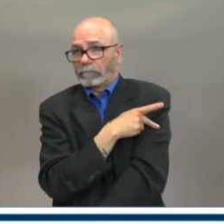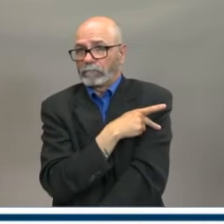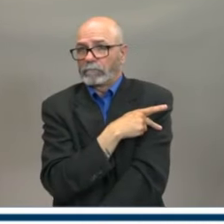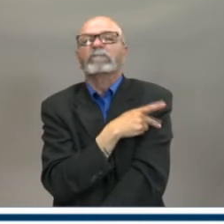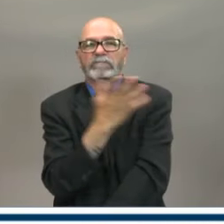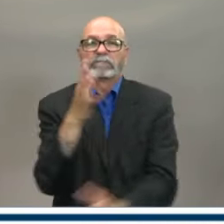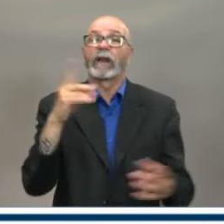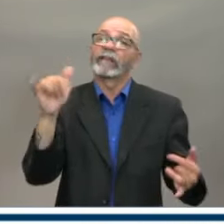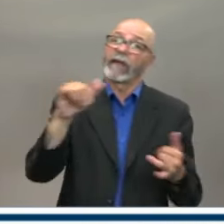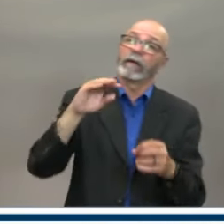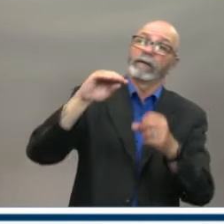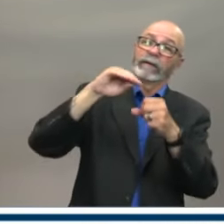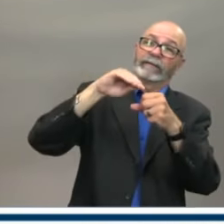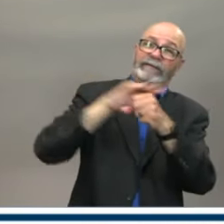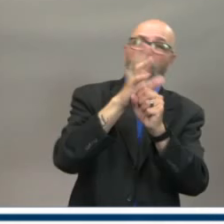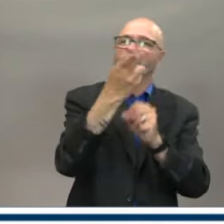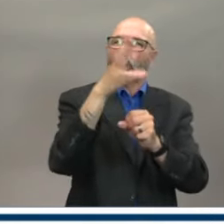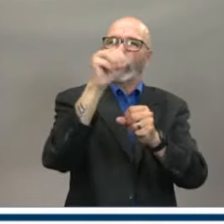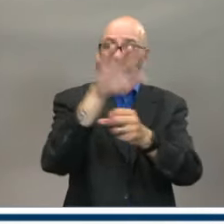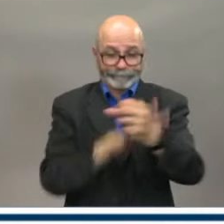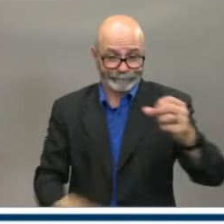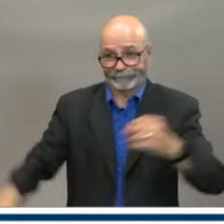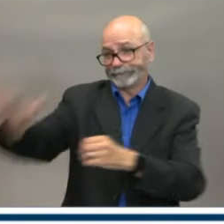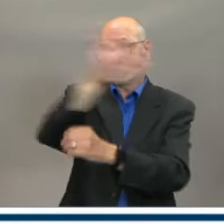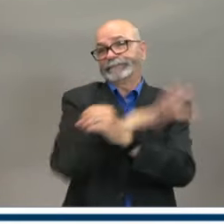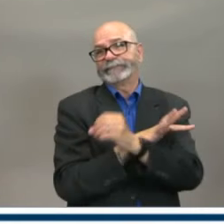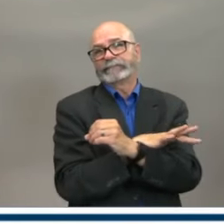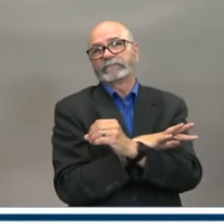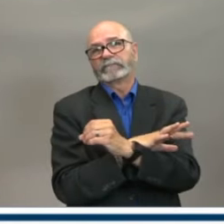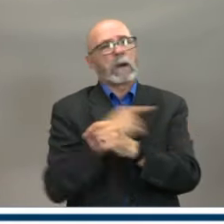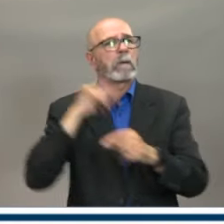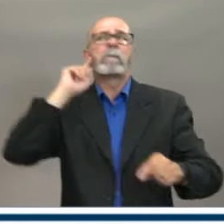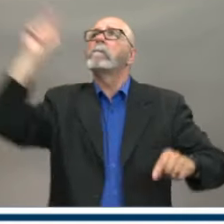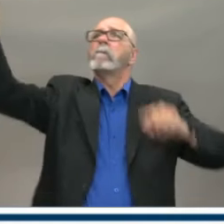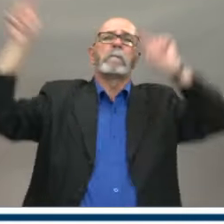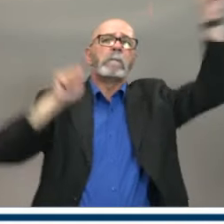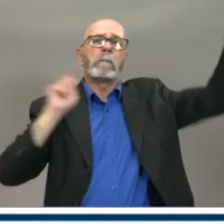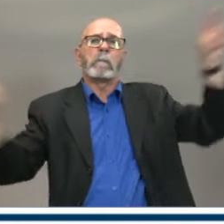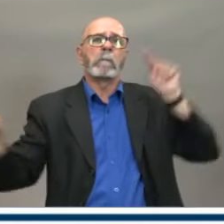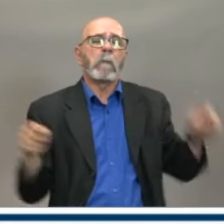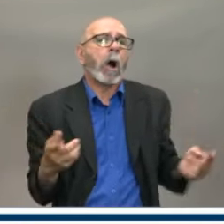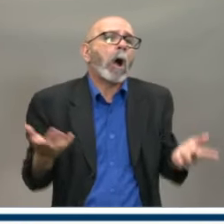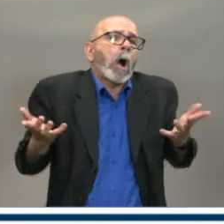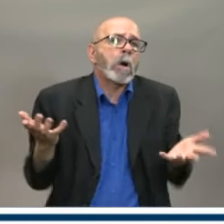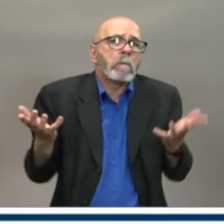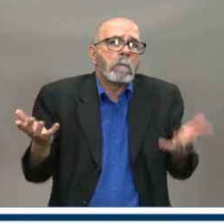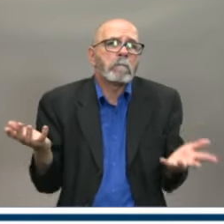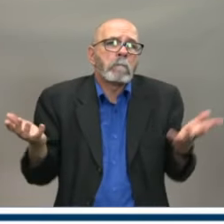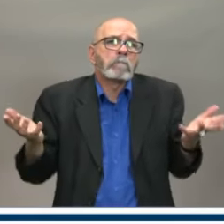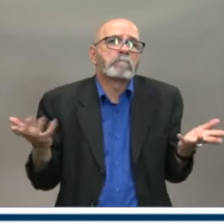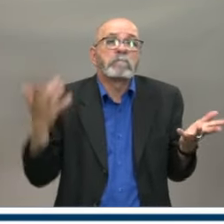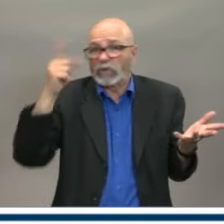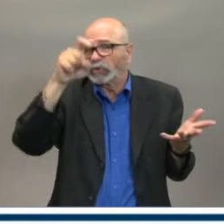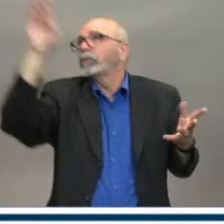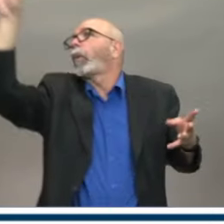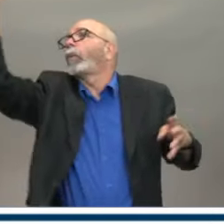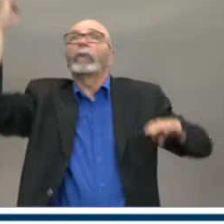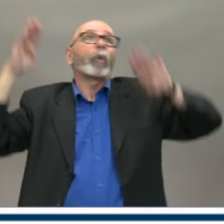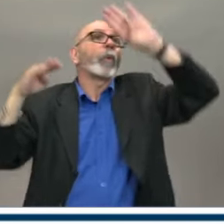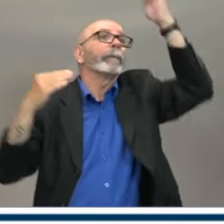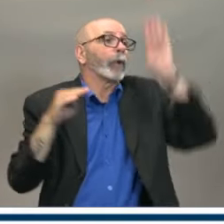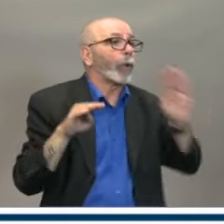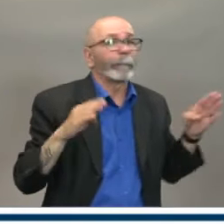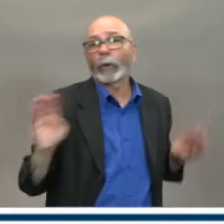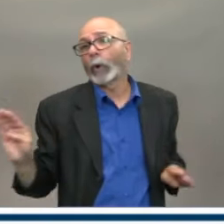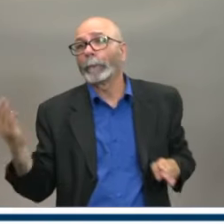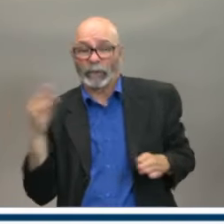are already not seeing much activity. So I'm just wondering if there is consideration to open up other parts of the province before HRM. Well, it depends on